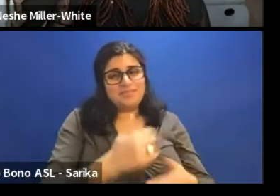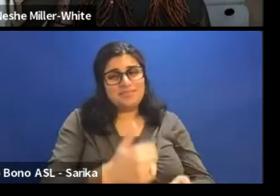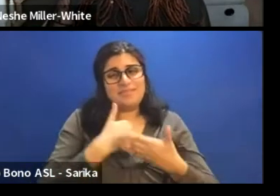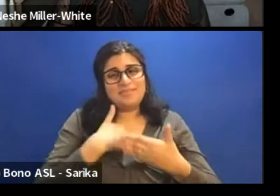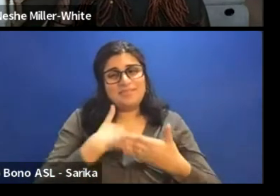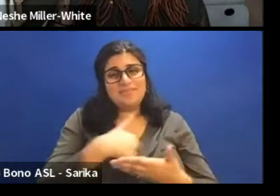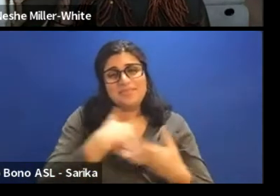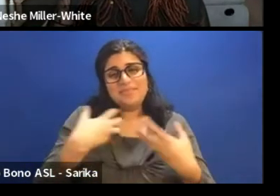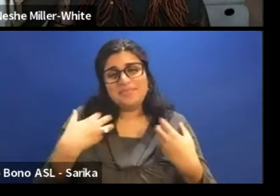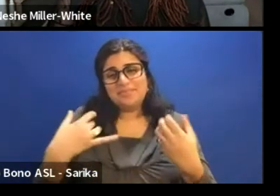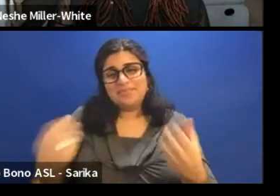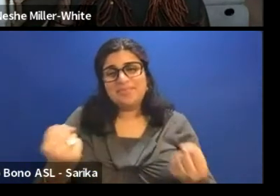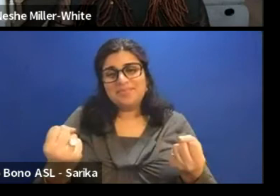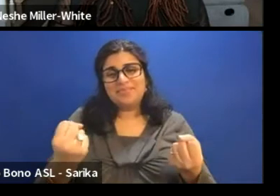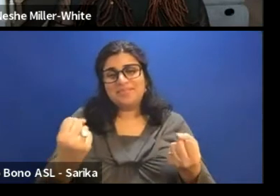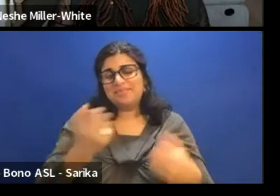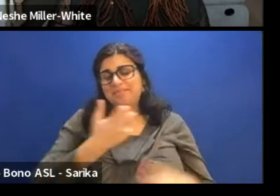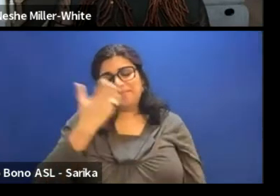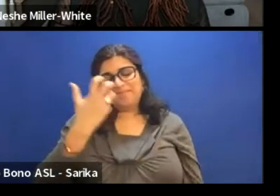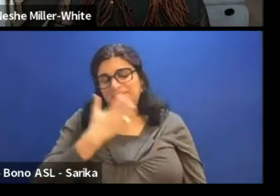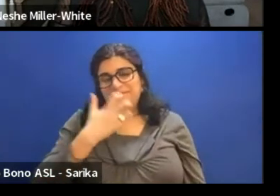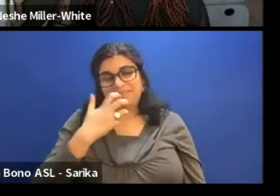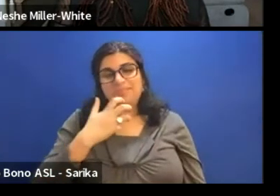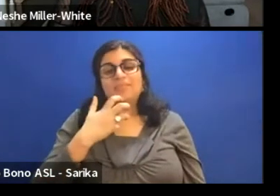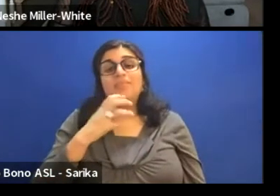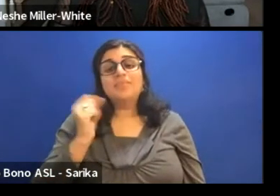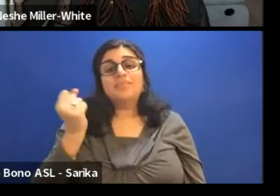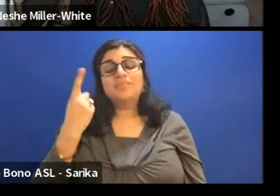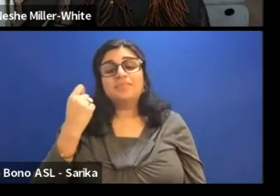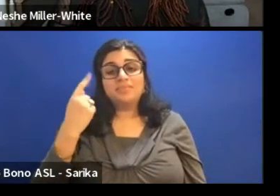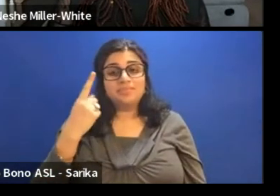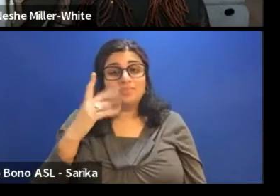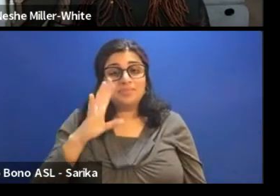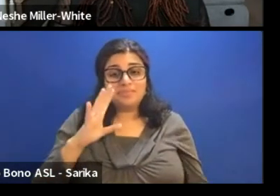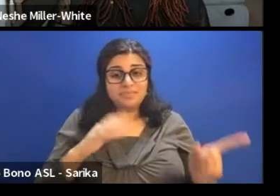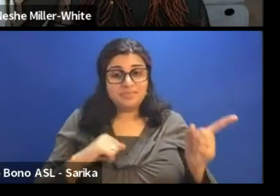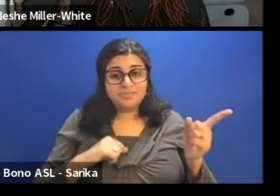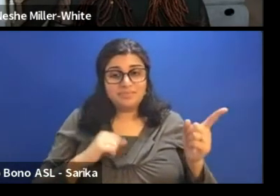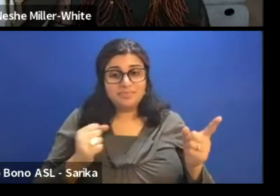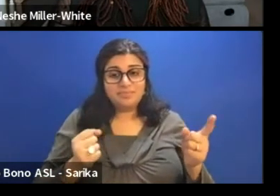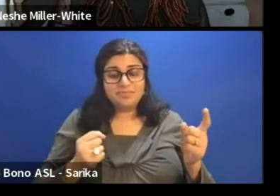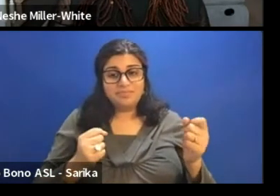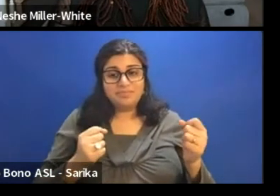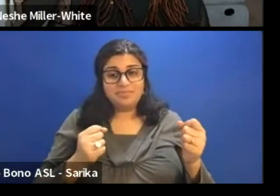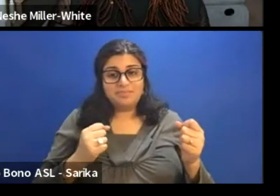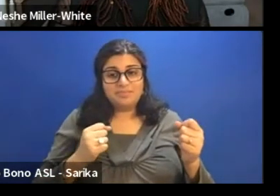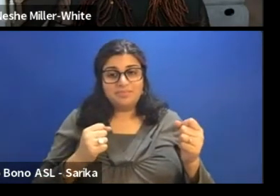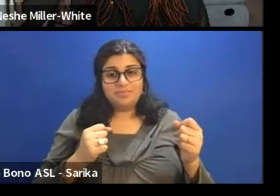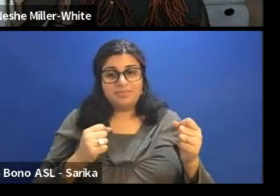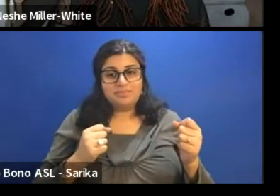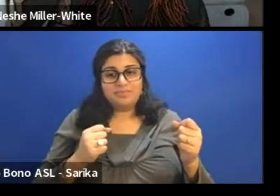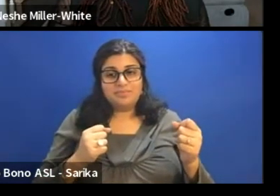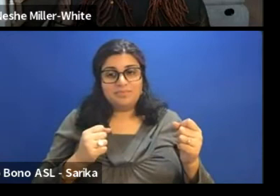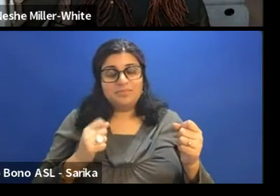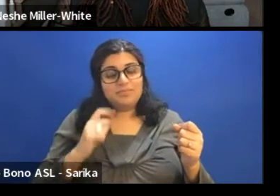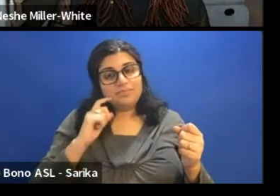heal, artists heal, help us all. Because like you're talking about, I think a lot of us, and in Philadelphia, we have so many different